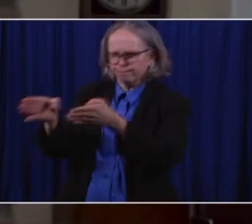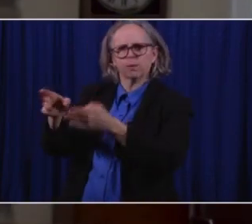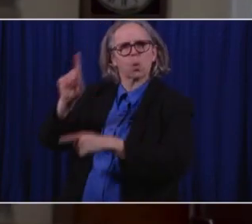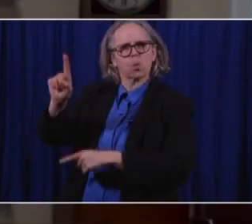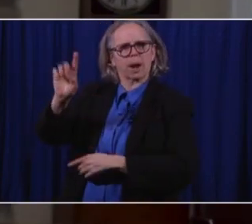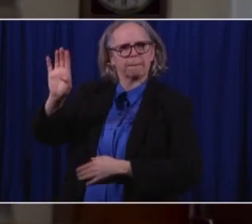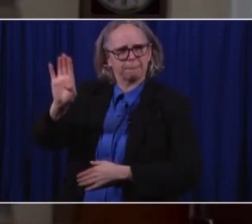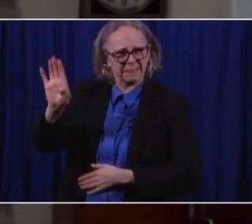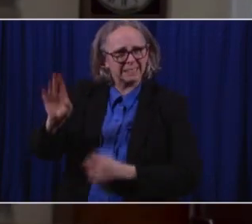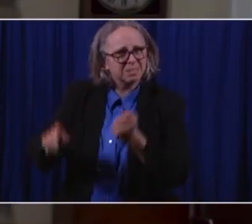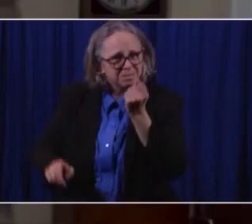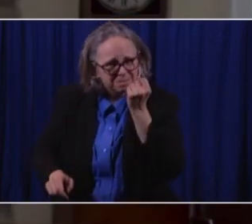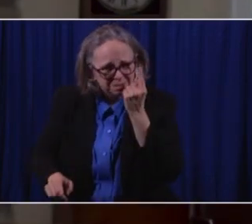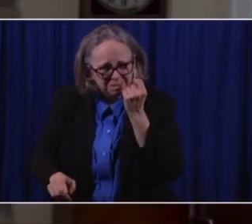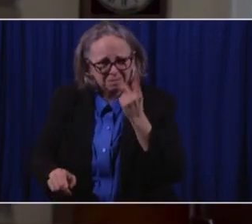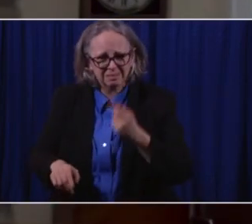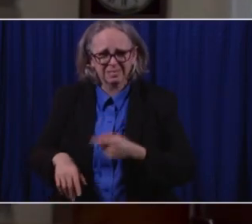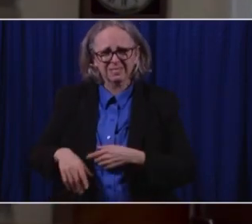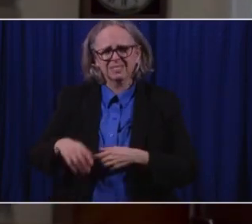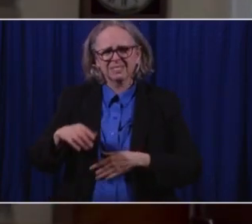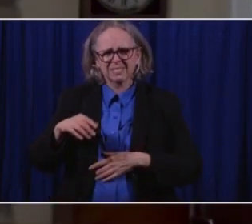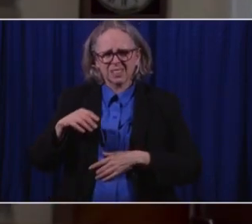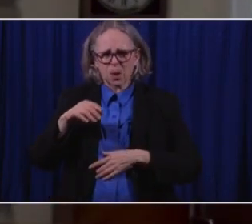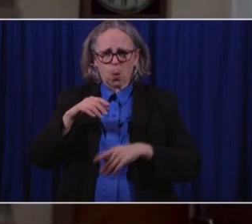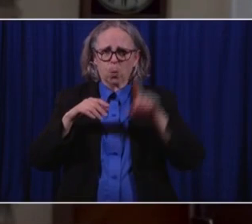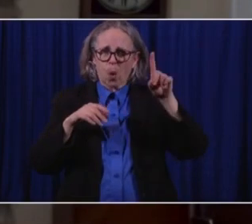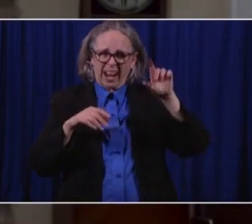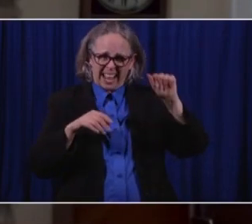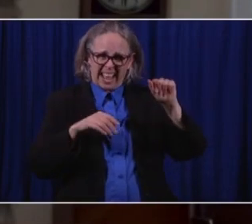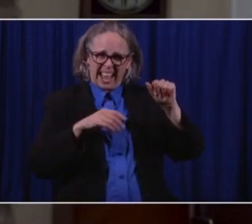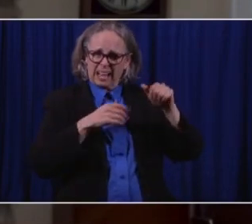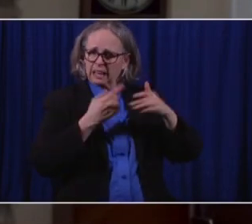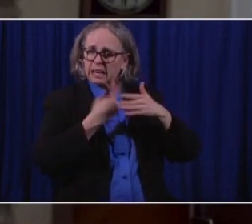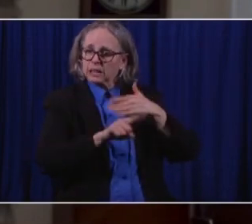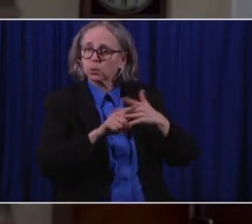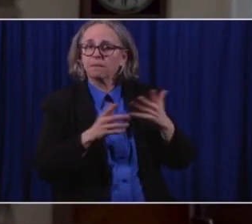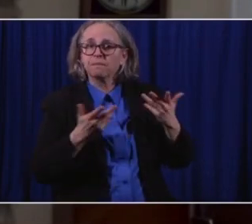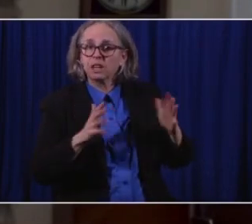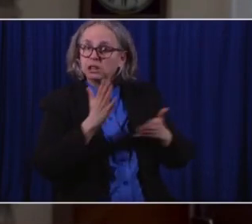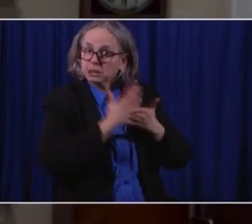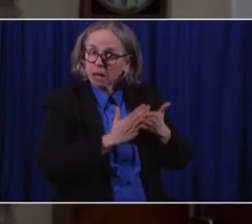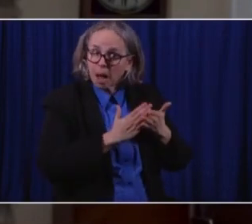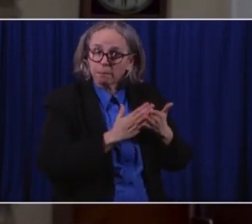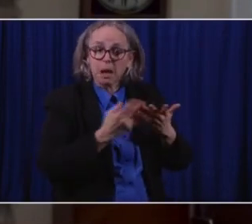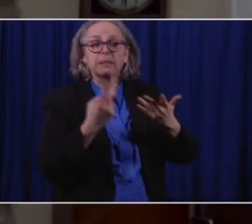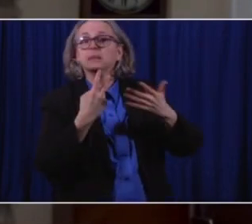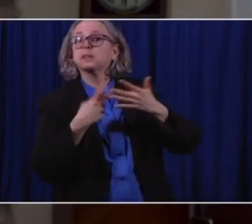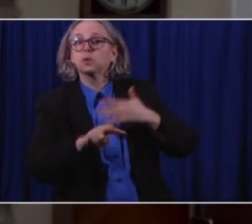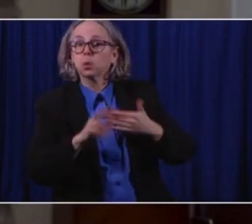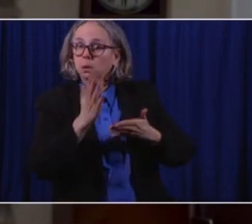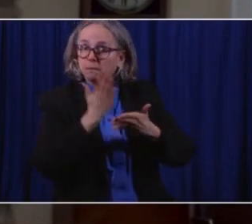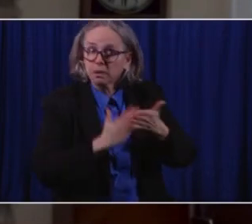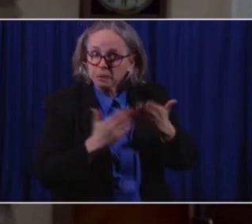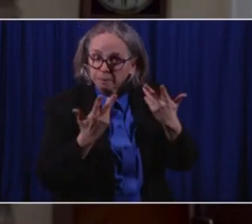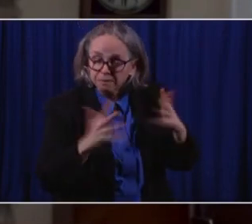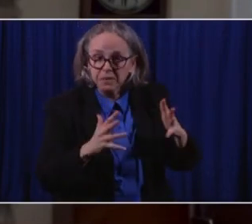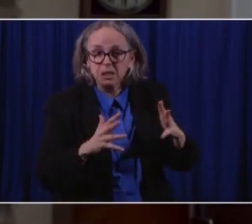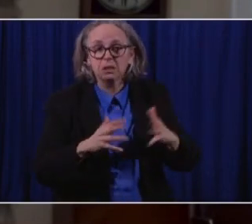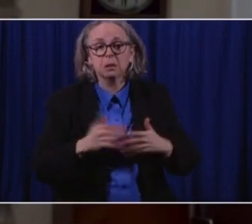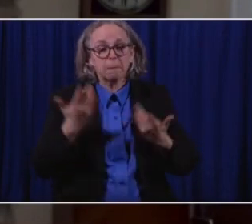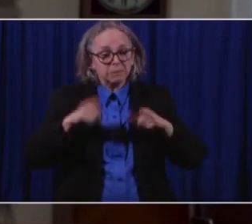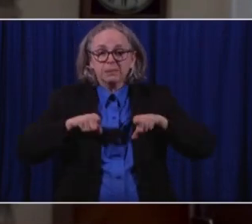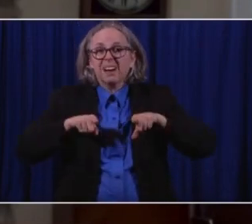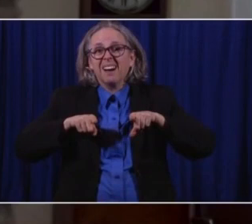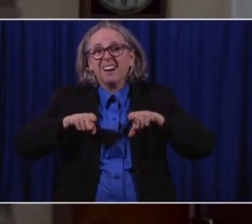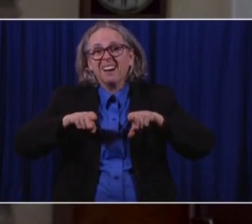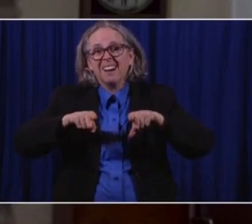be finishing up next week, some the next week after. But some of 1A will continue on